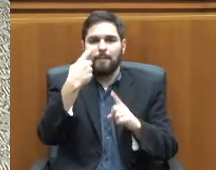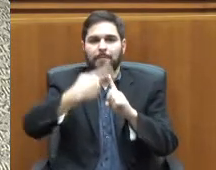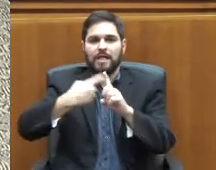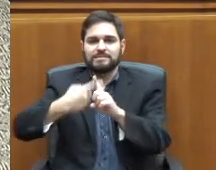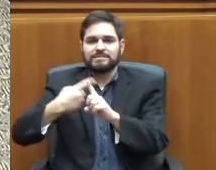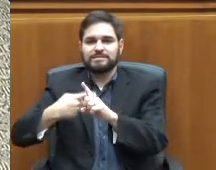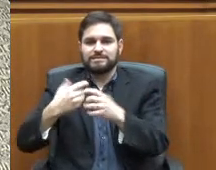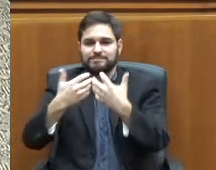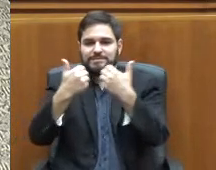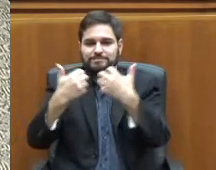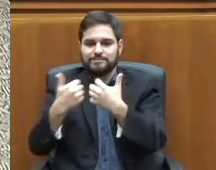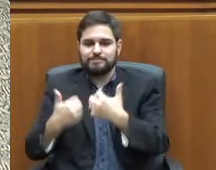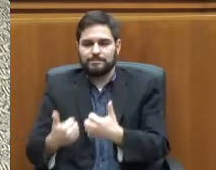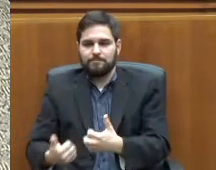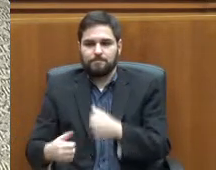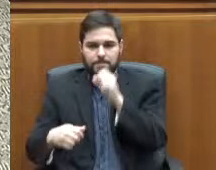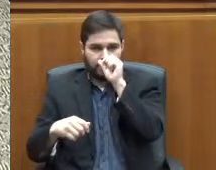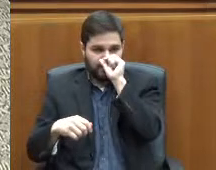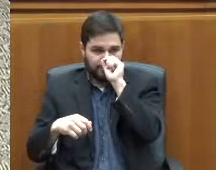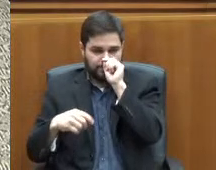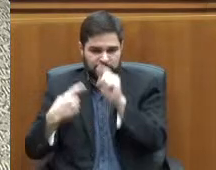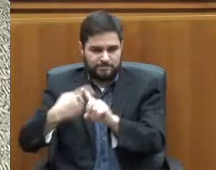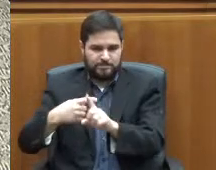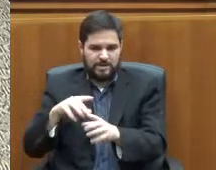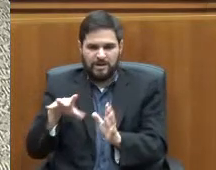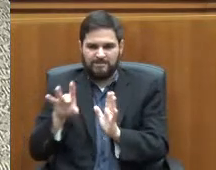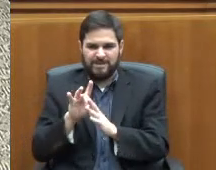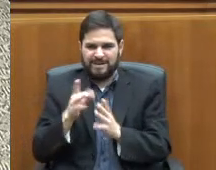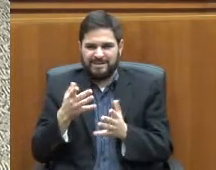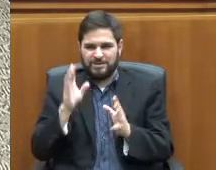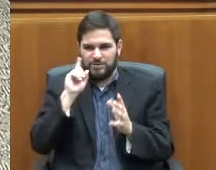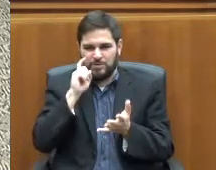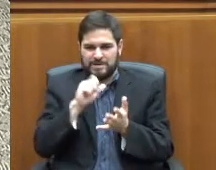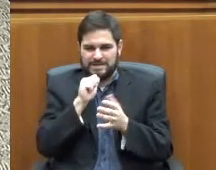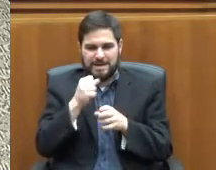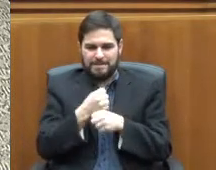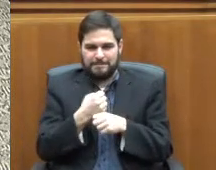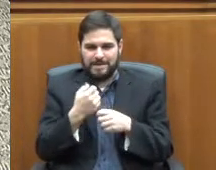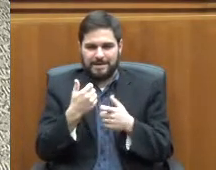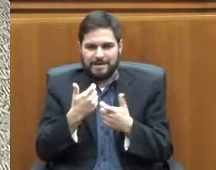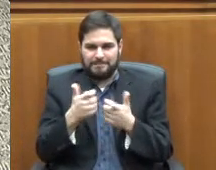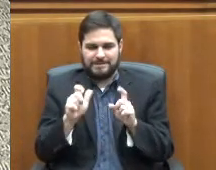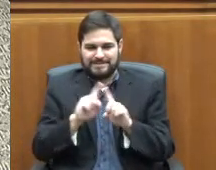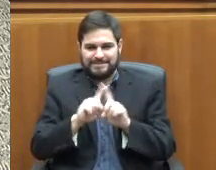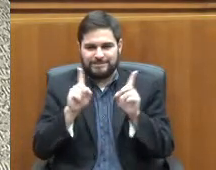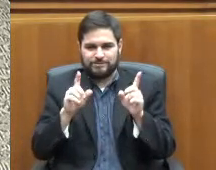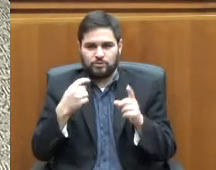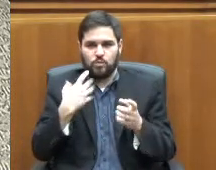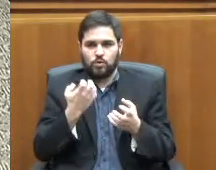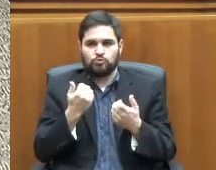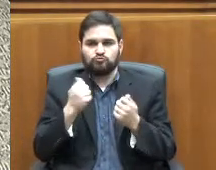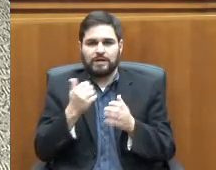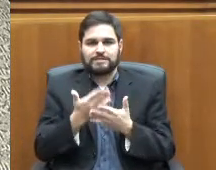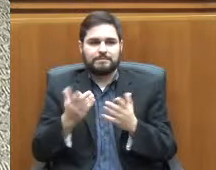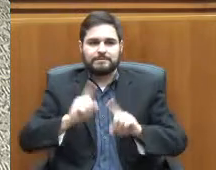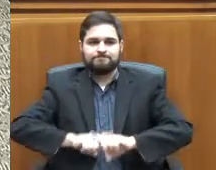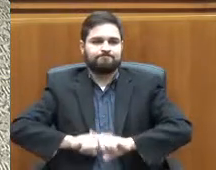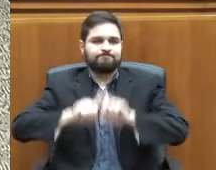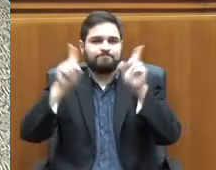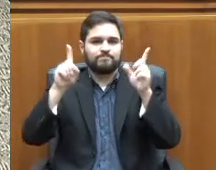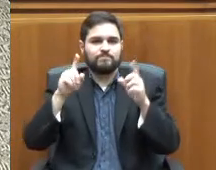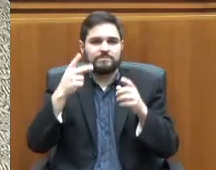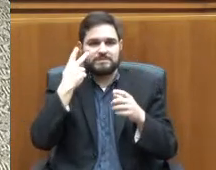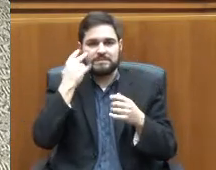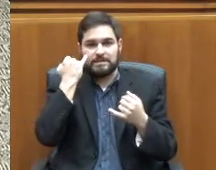so we found that to really not make a difference. And so we wanted to try something radically different to see if that would get us